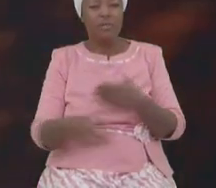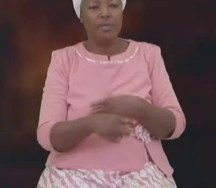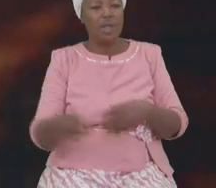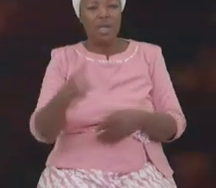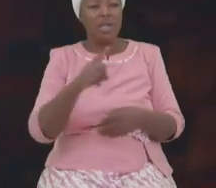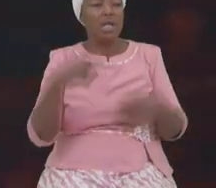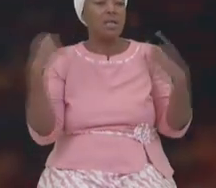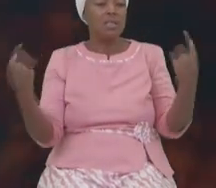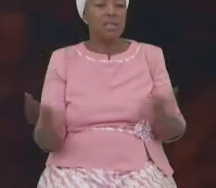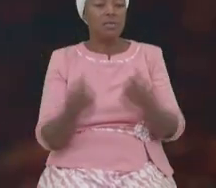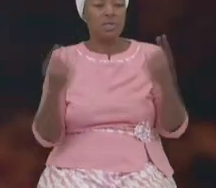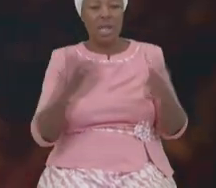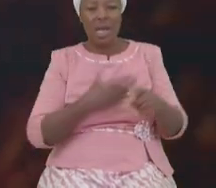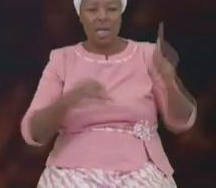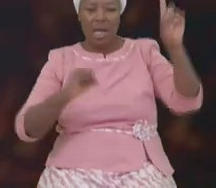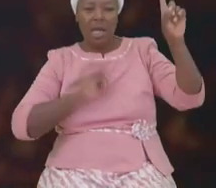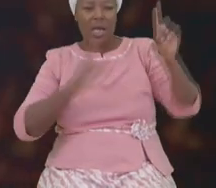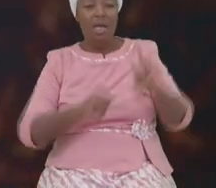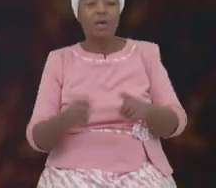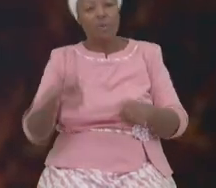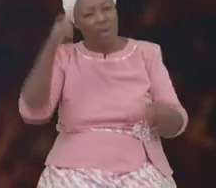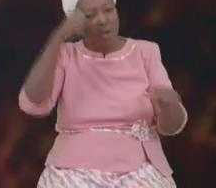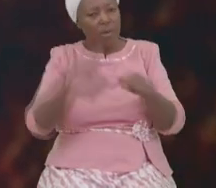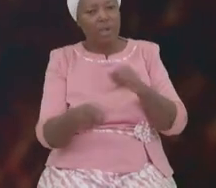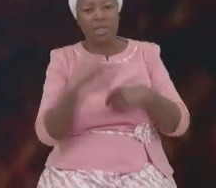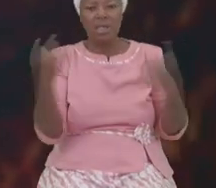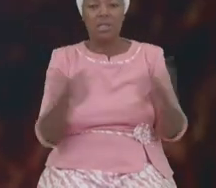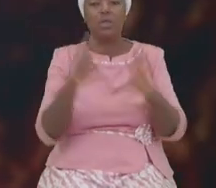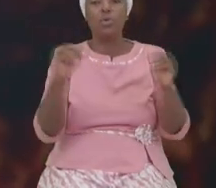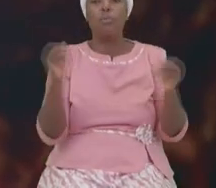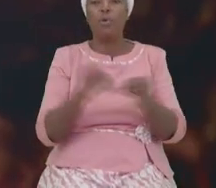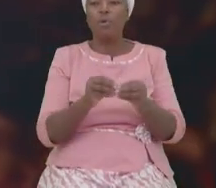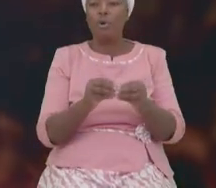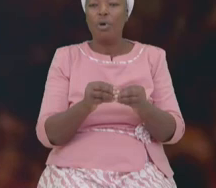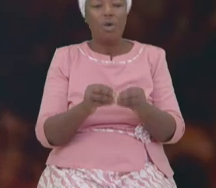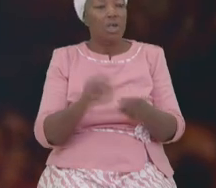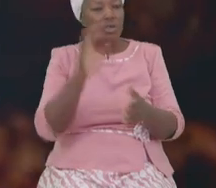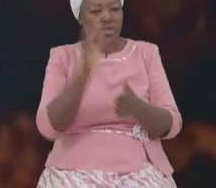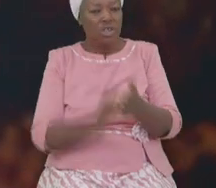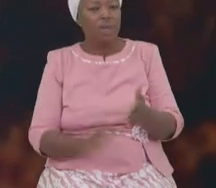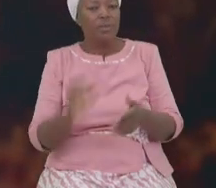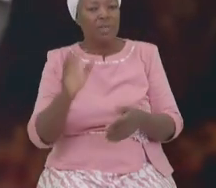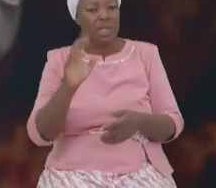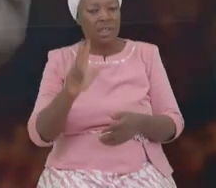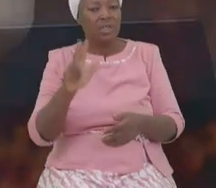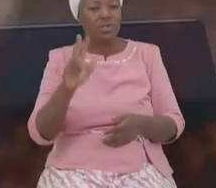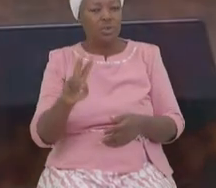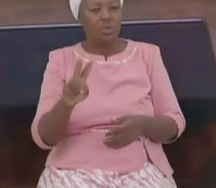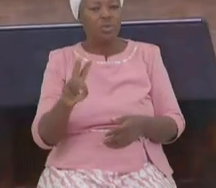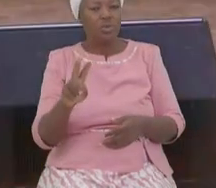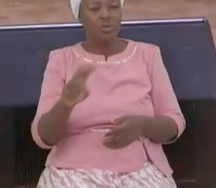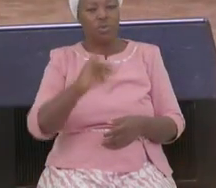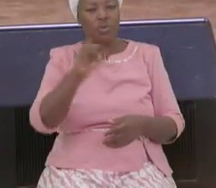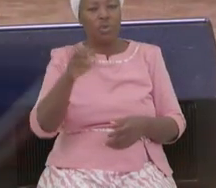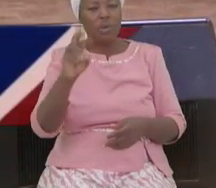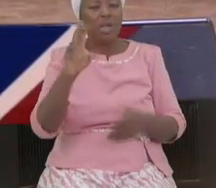their iniquity, and I will remember their sin no more. Look at chapter 32, and we're looking